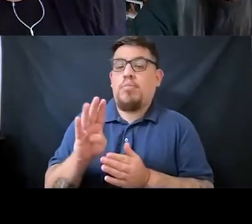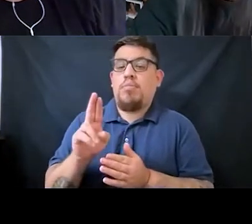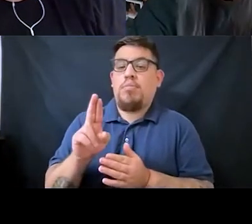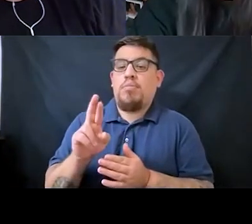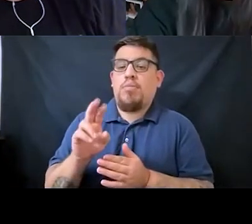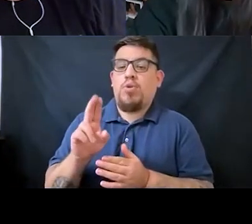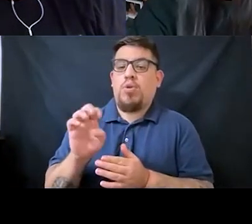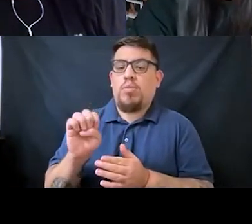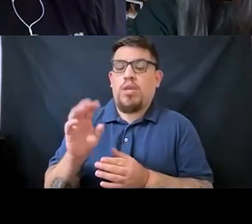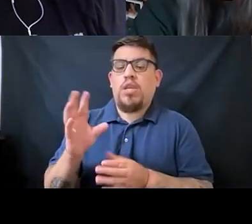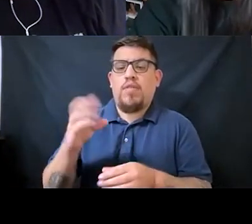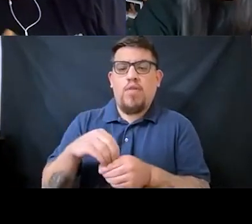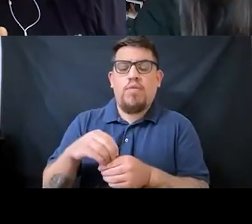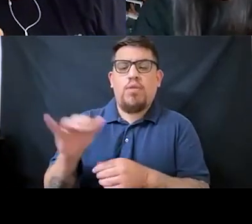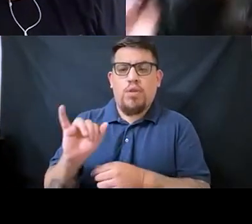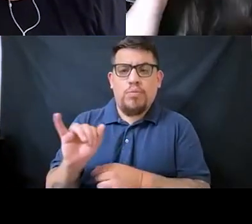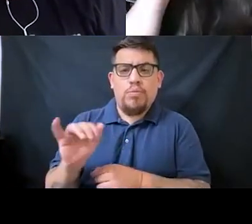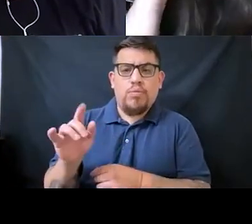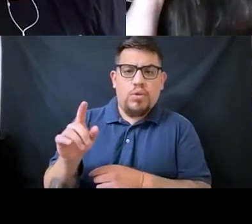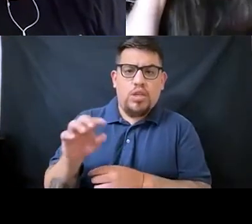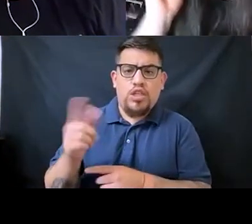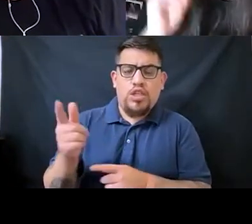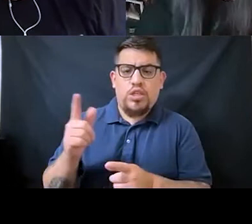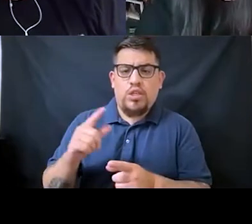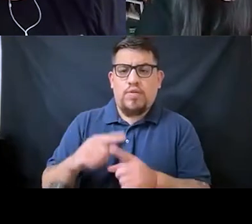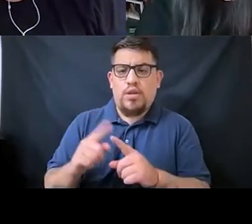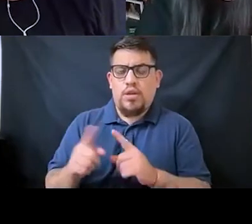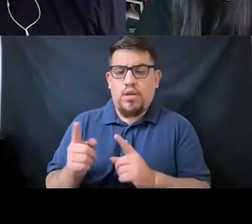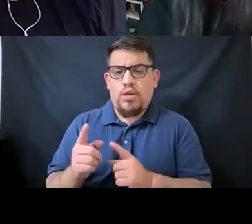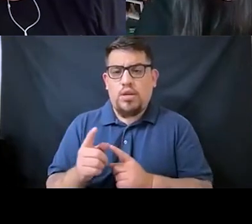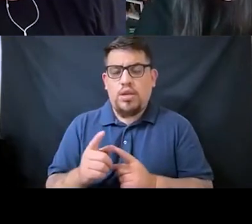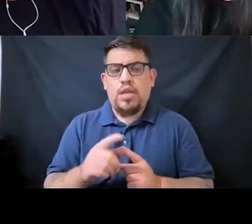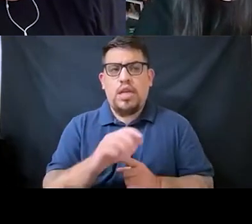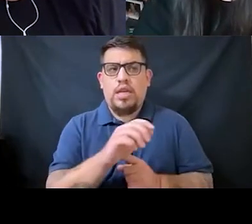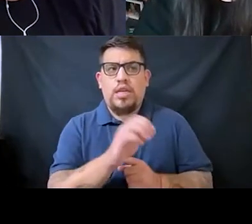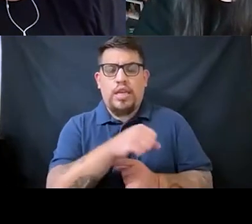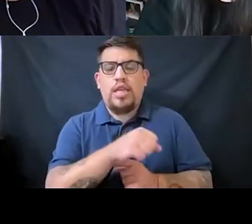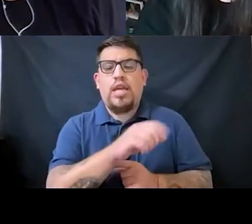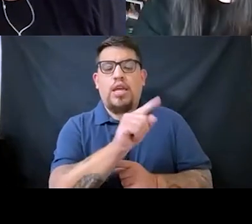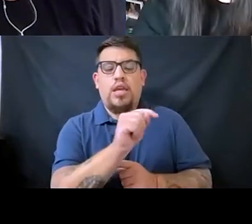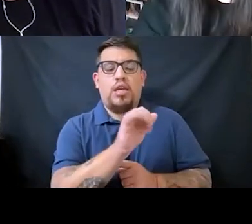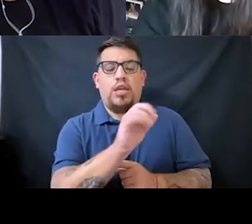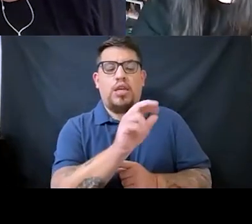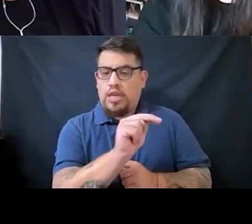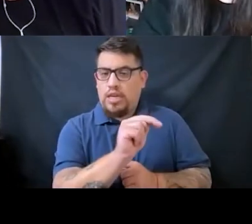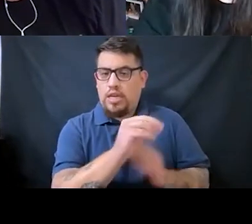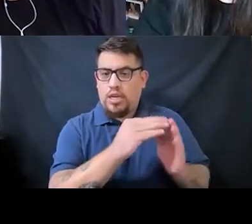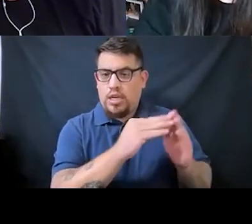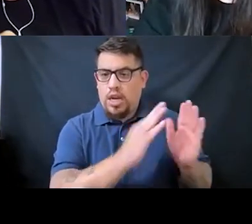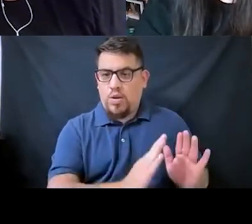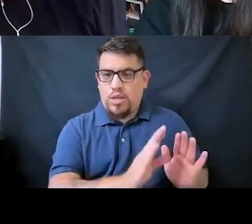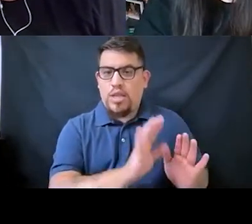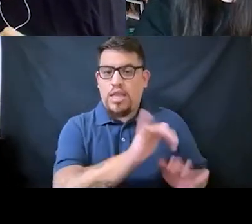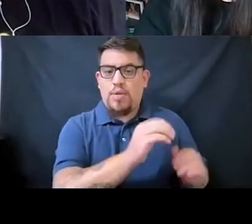residencies. Yeah, I mean, the most recent one was Tin House, which was a super